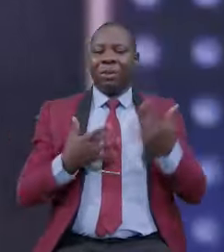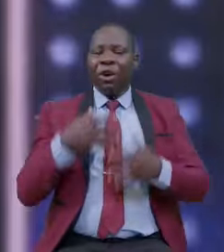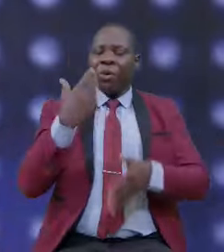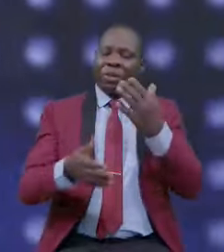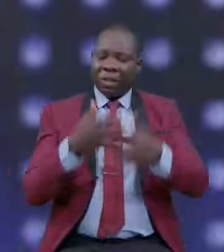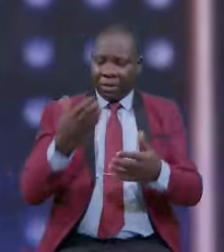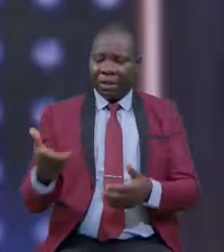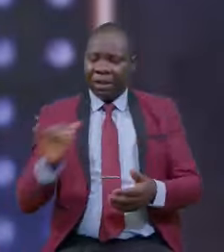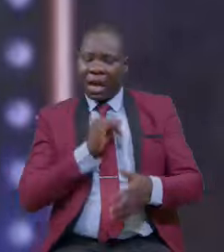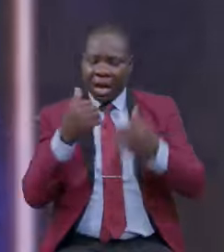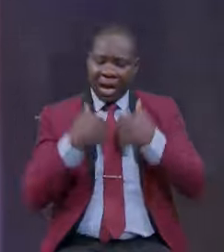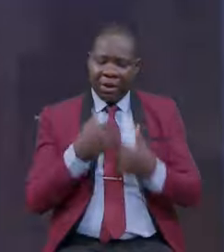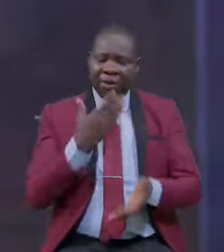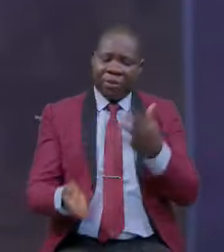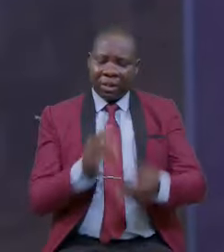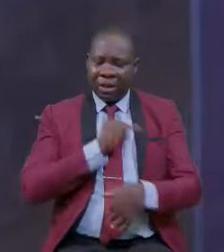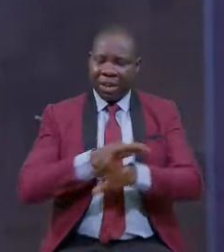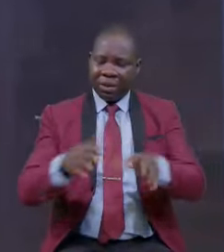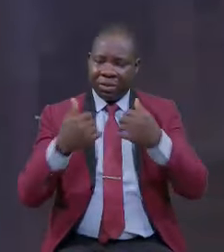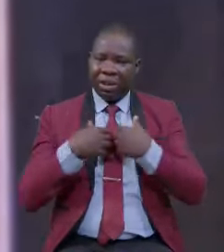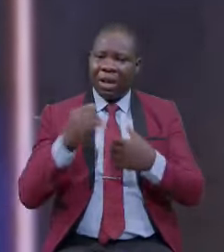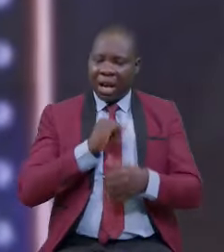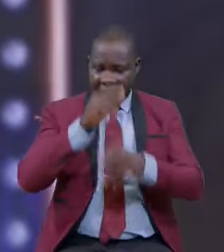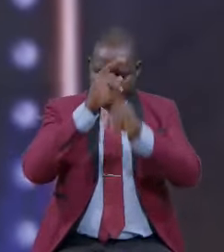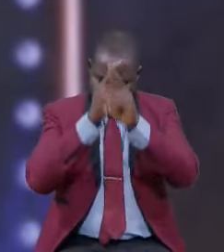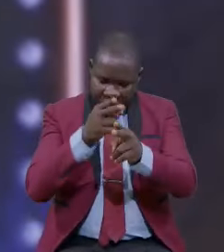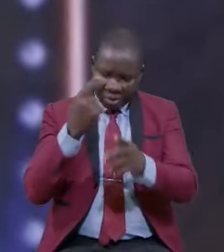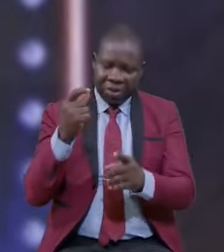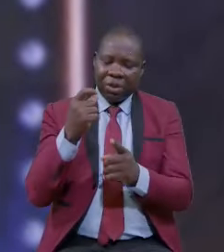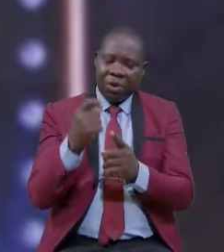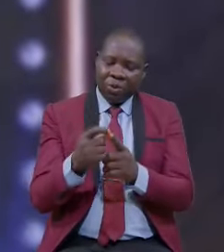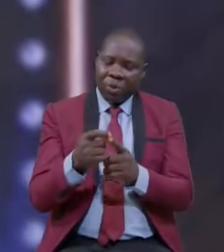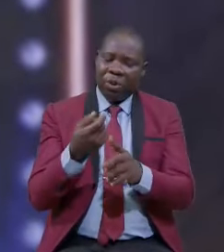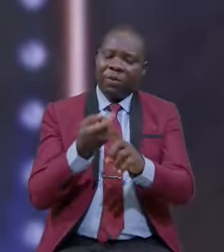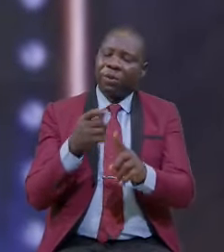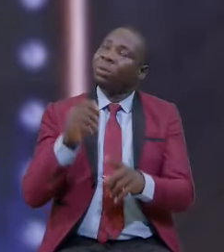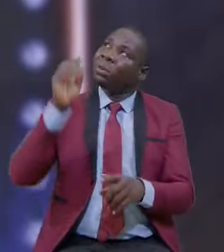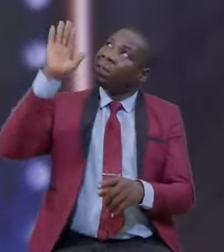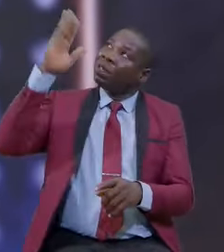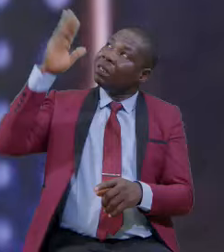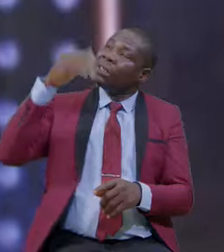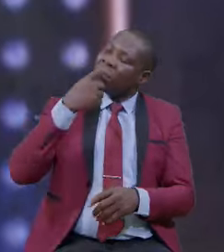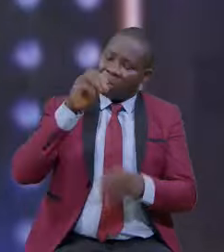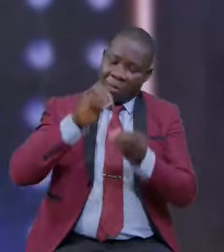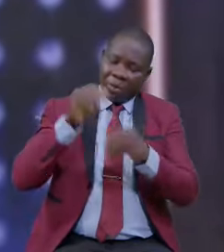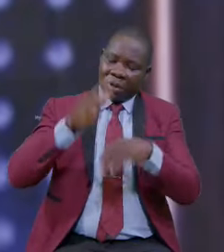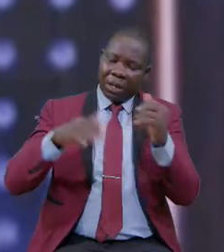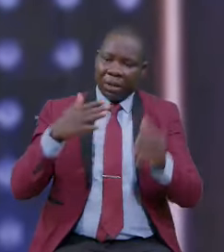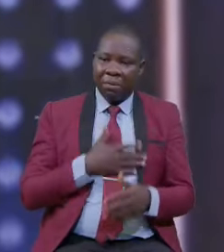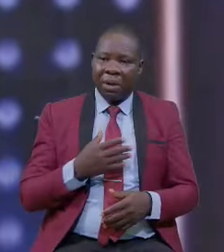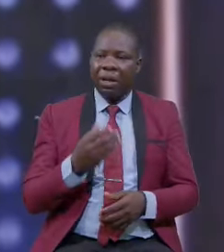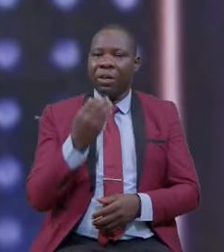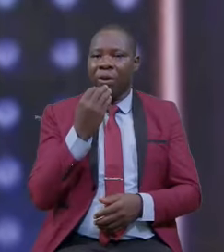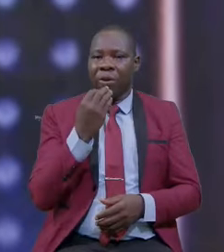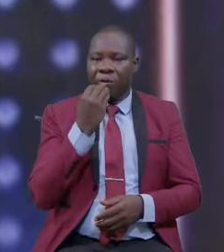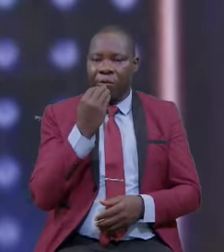esteem the word of his mouth more than my necessary food. Underline that word